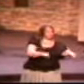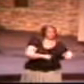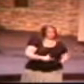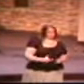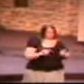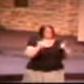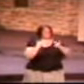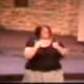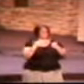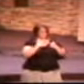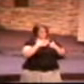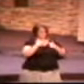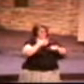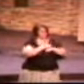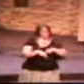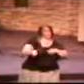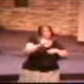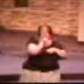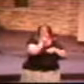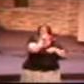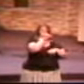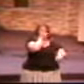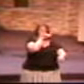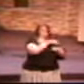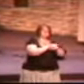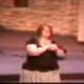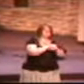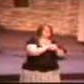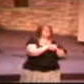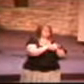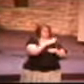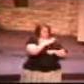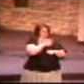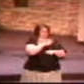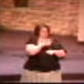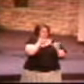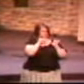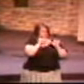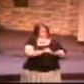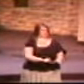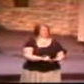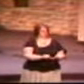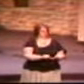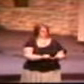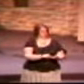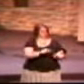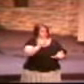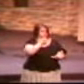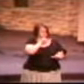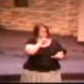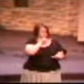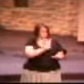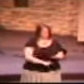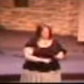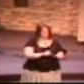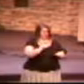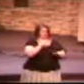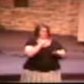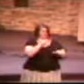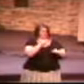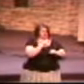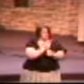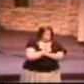I will make with you an everlasting covenant a promise my steadfast sure love